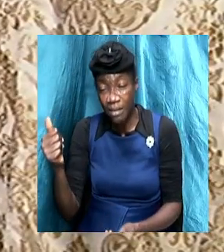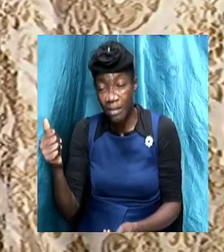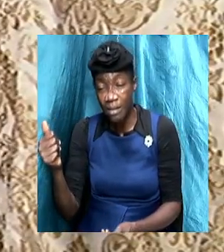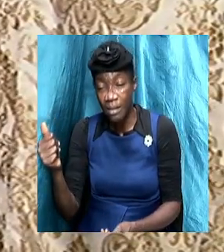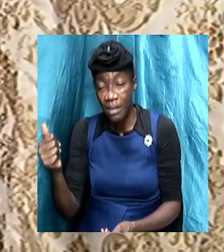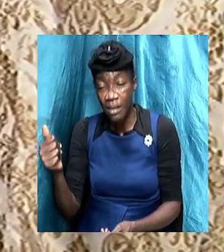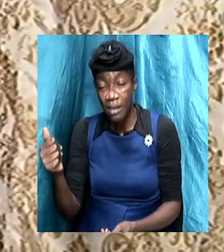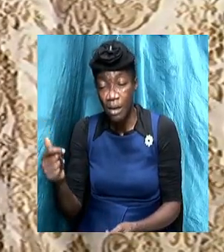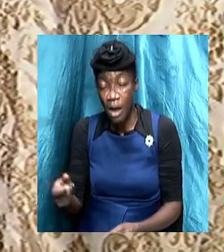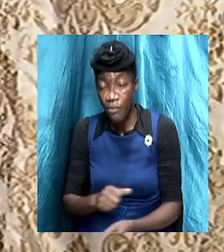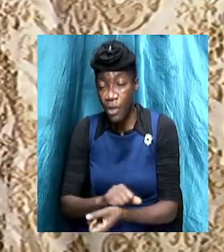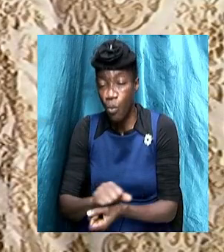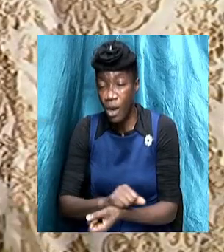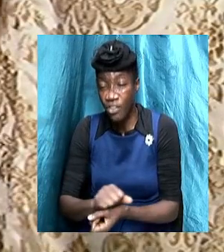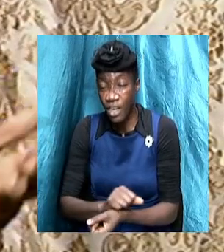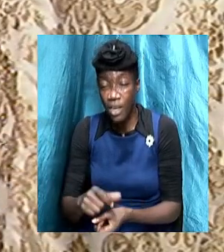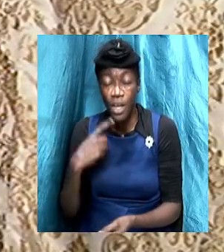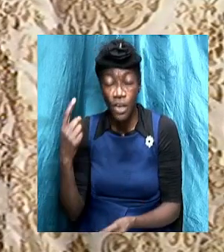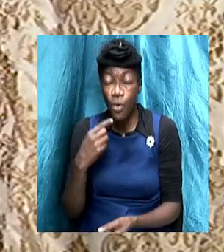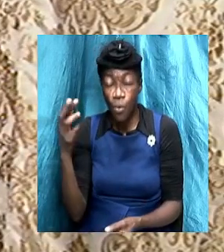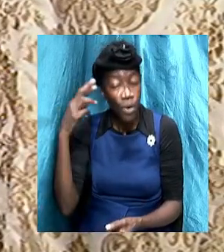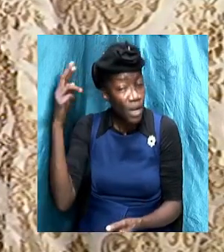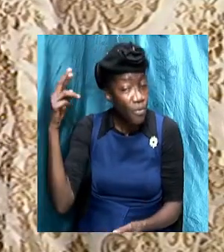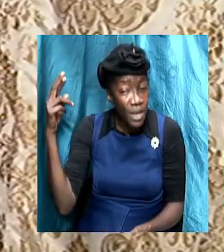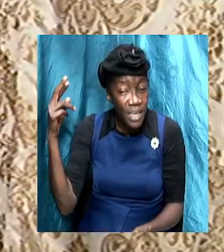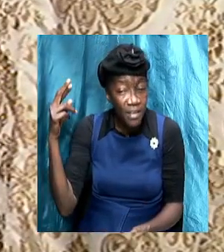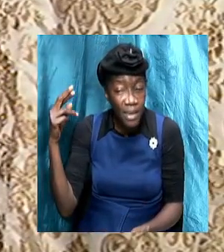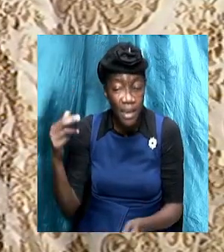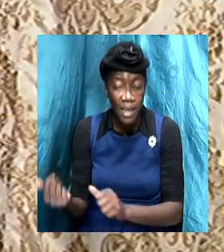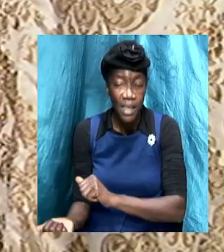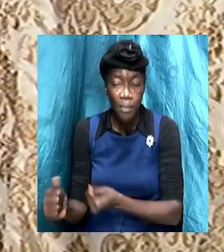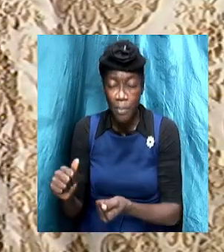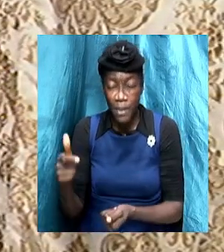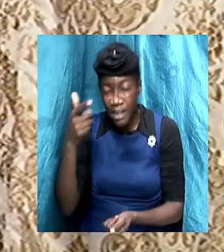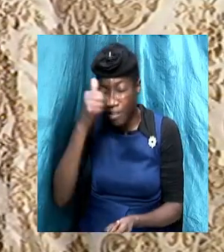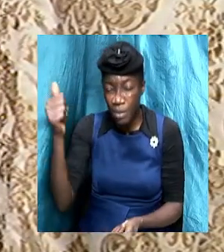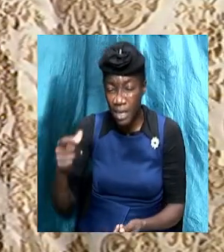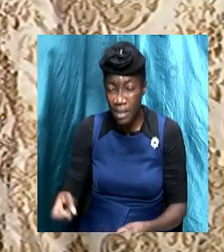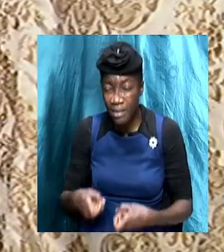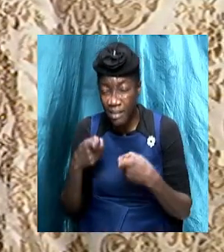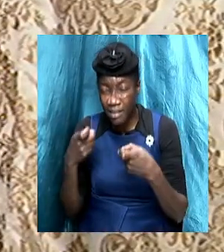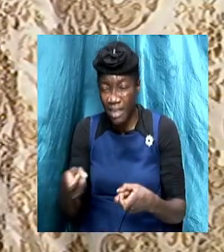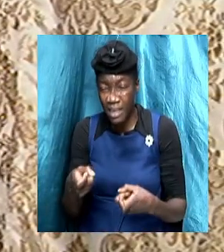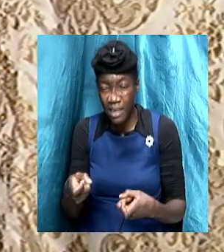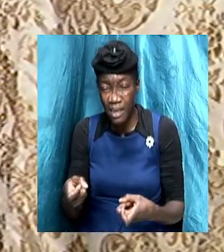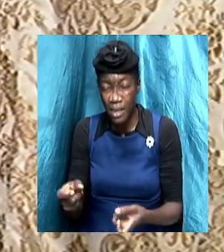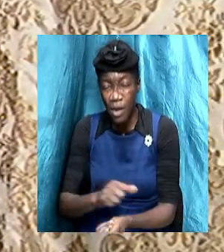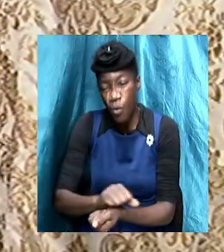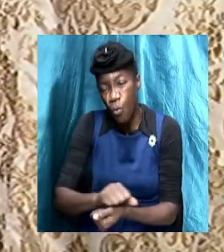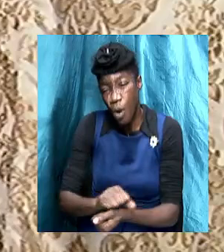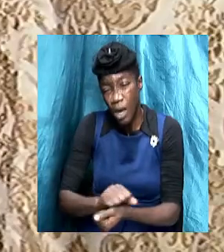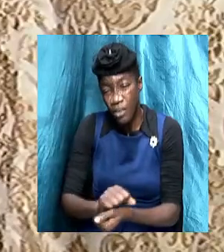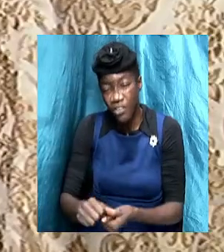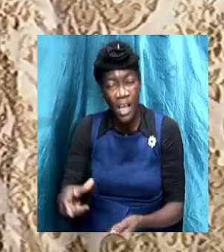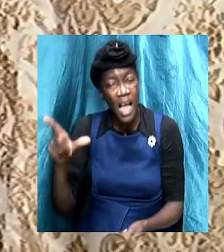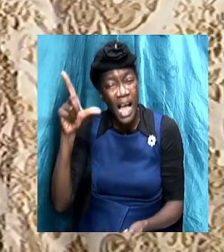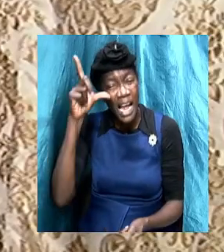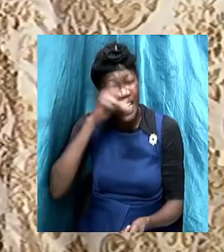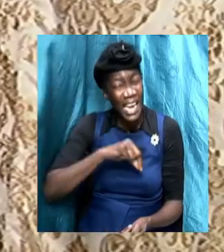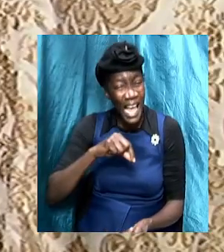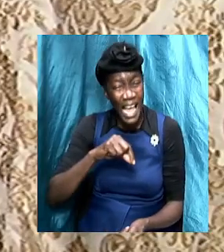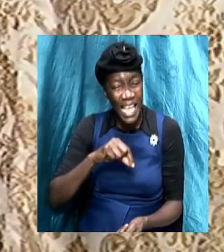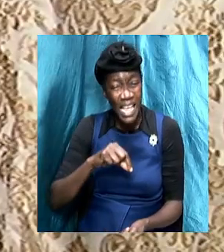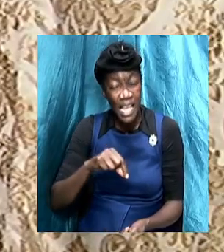only reason why you're baptized is because your sins were already remitted. That's a lie. The word for